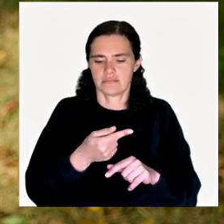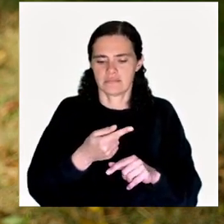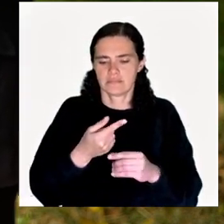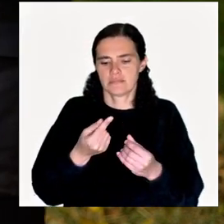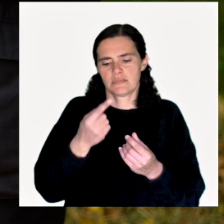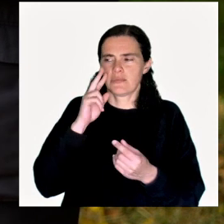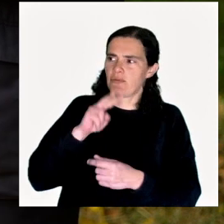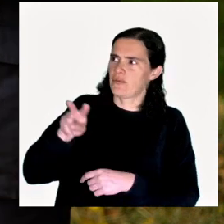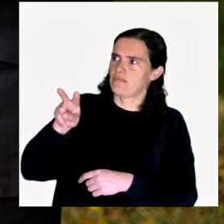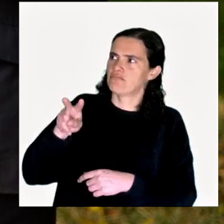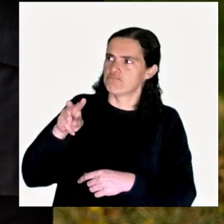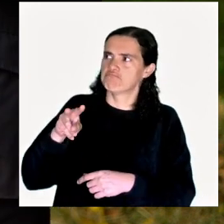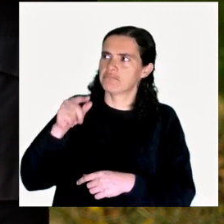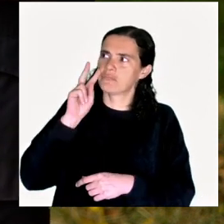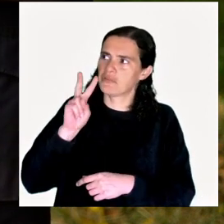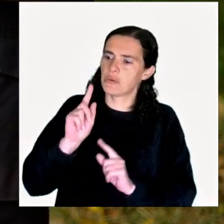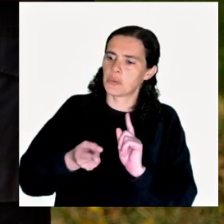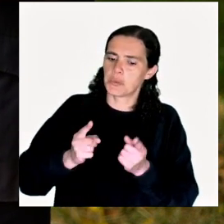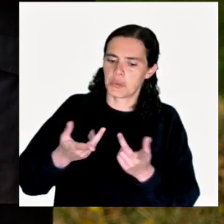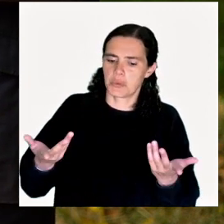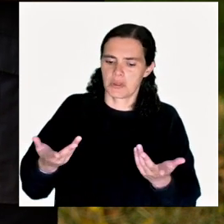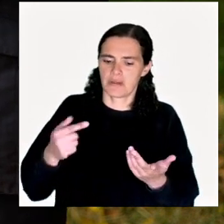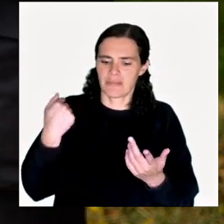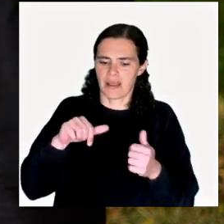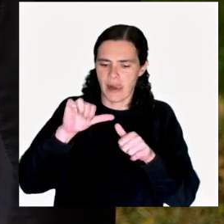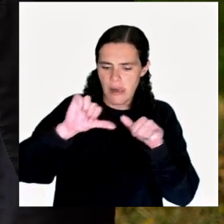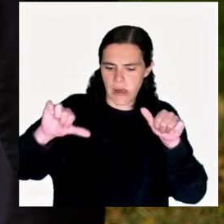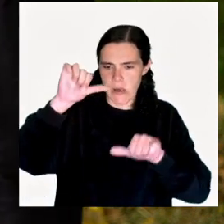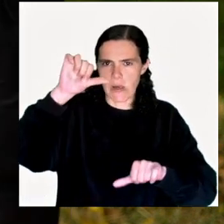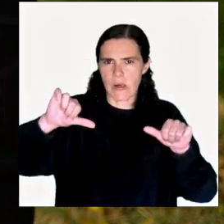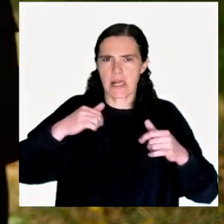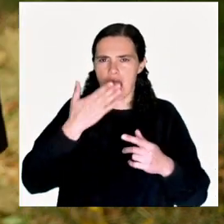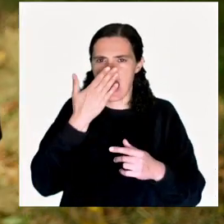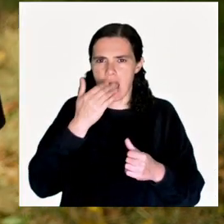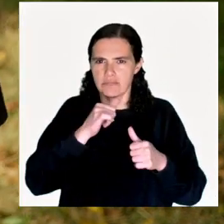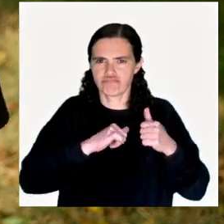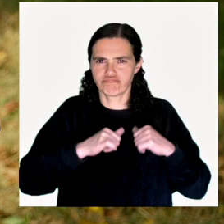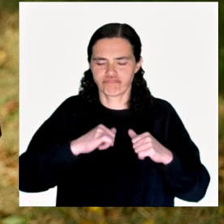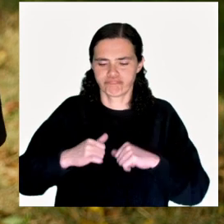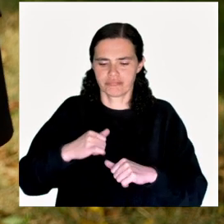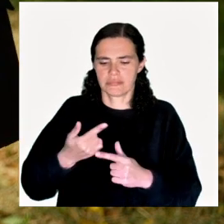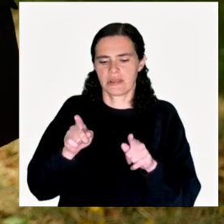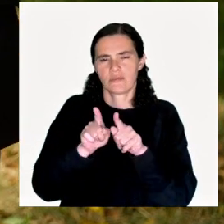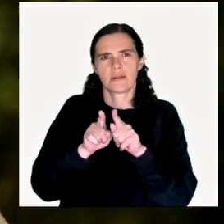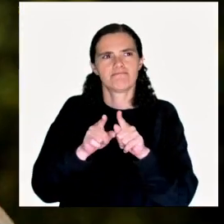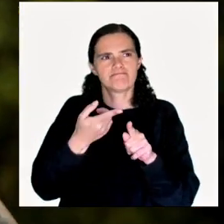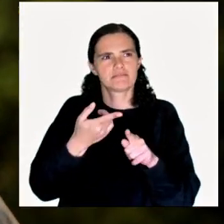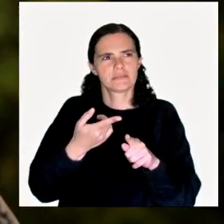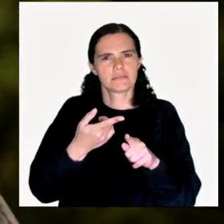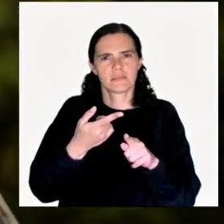think it's really important when you look at them to see these cuts, these scars with dismembered. They